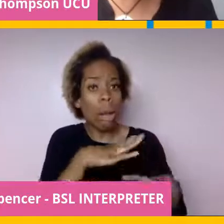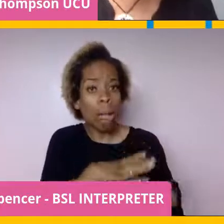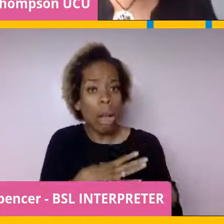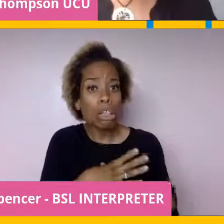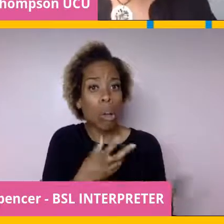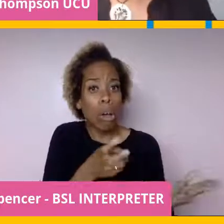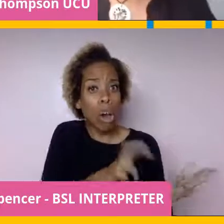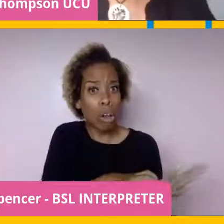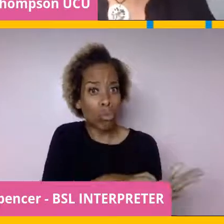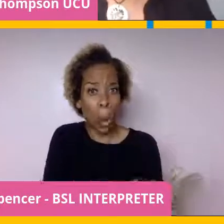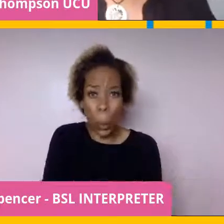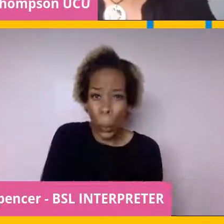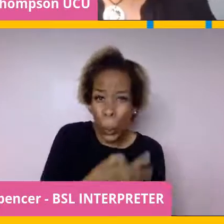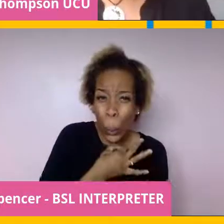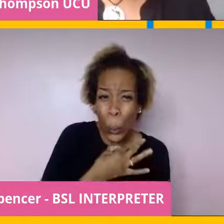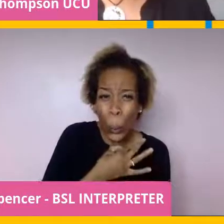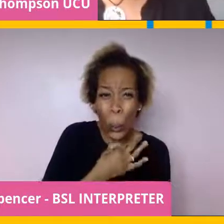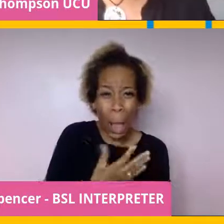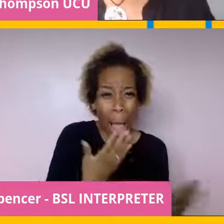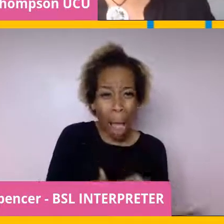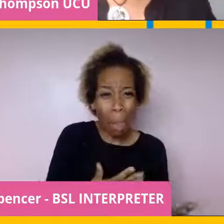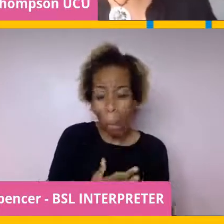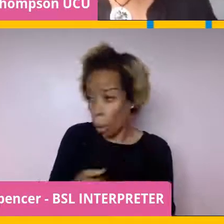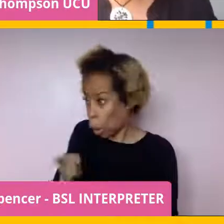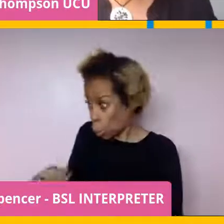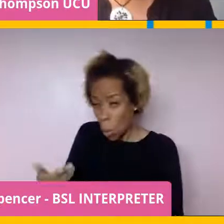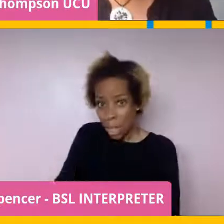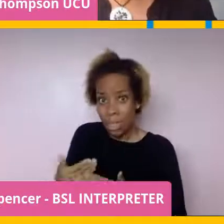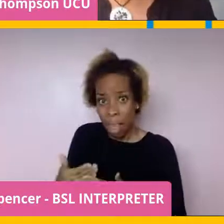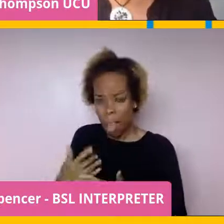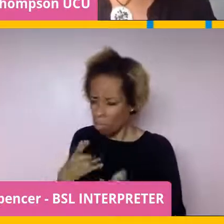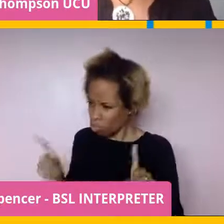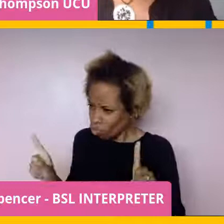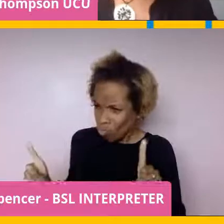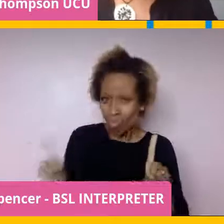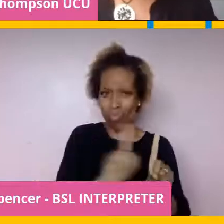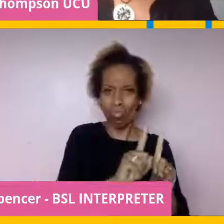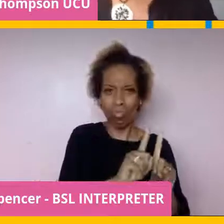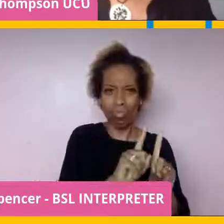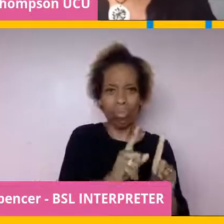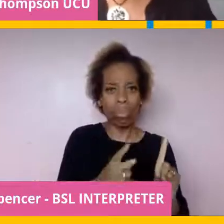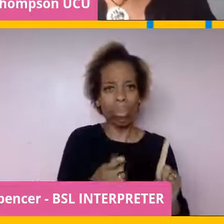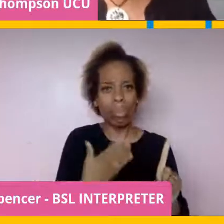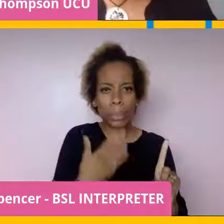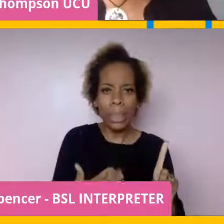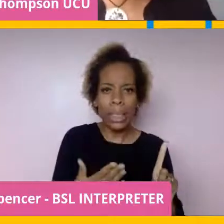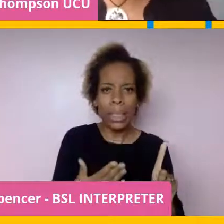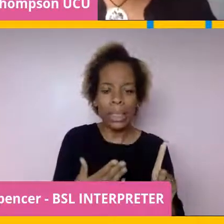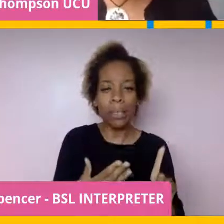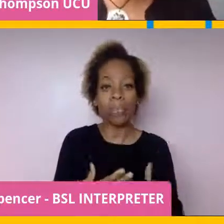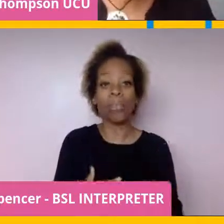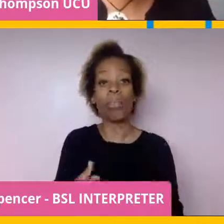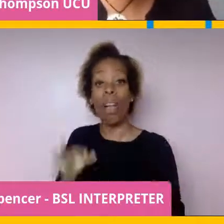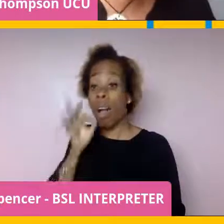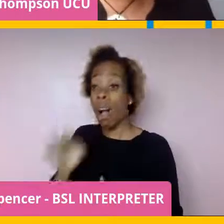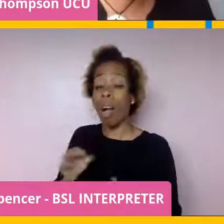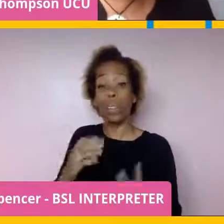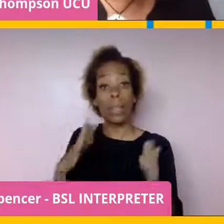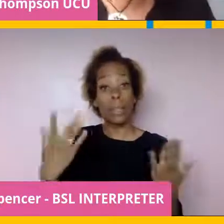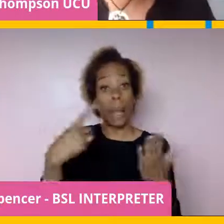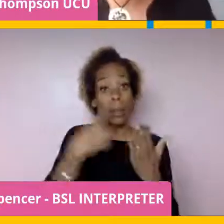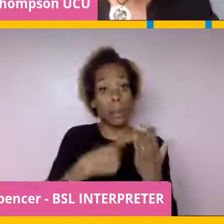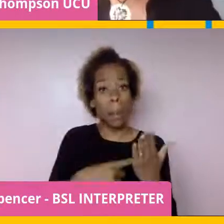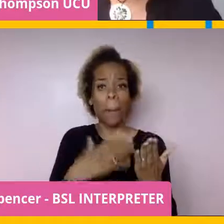at the moment. So there are 10 steps. We've launched a new video. We're asking people to share that. We've, you know, suggested an